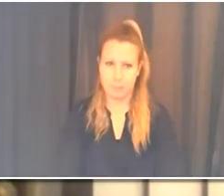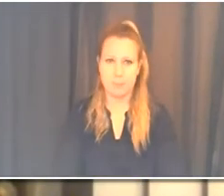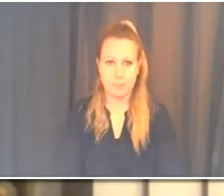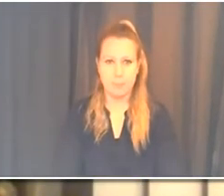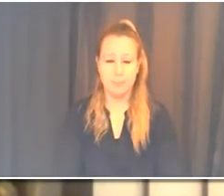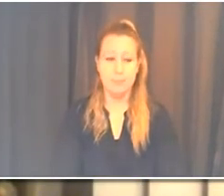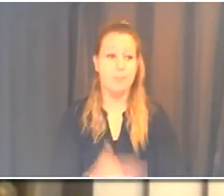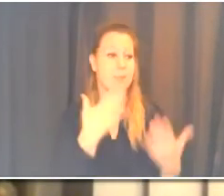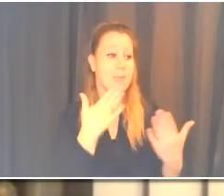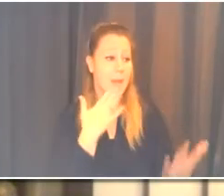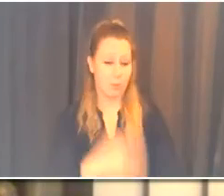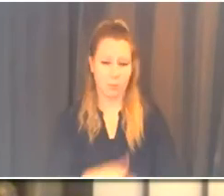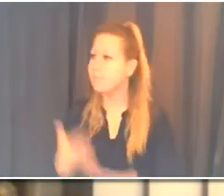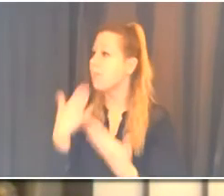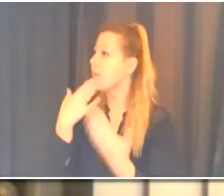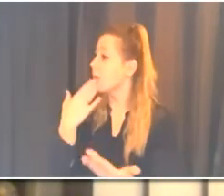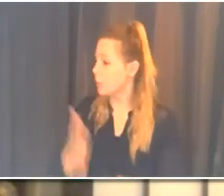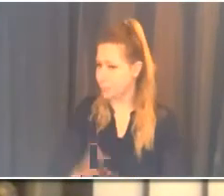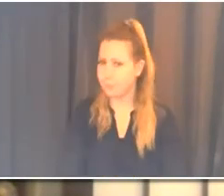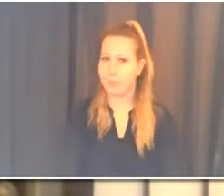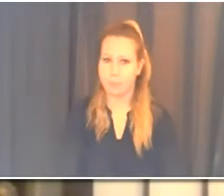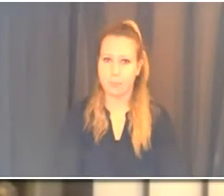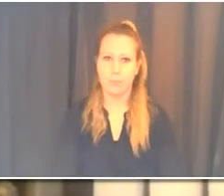the clock you may begin your testimony